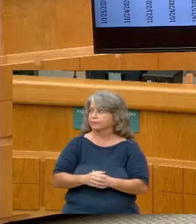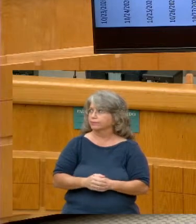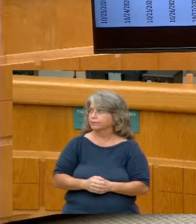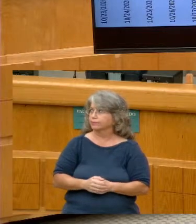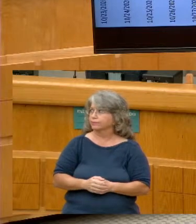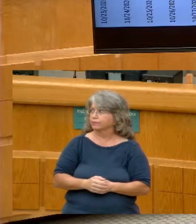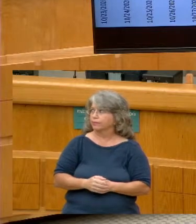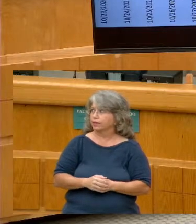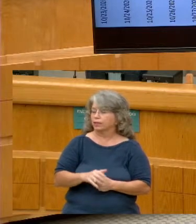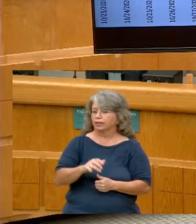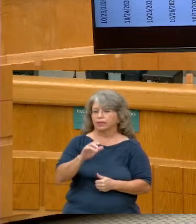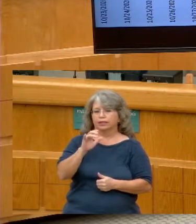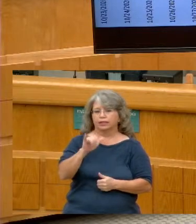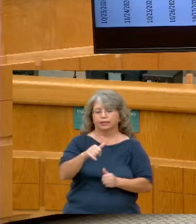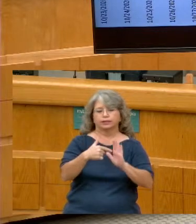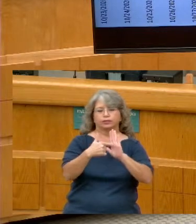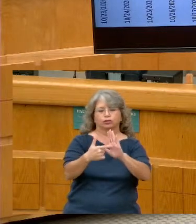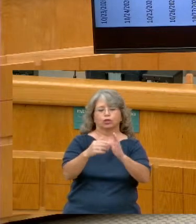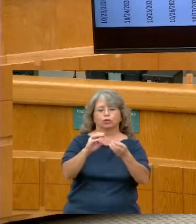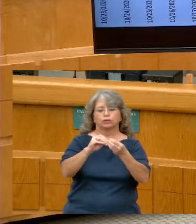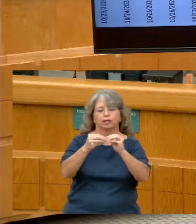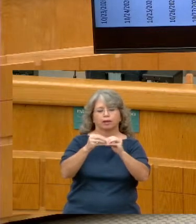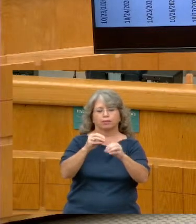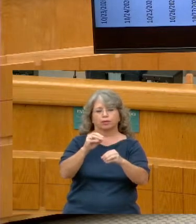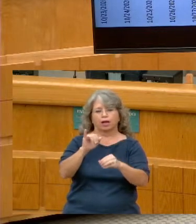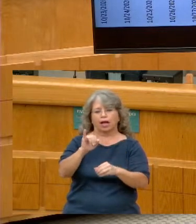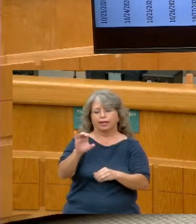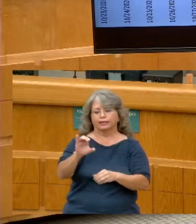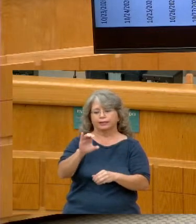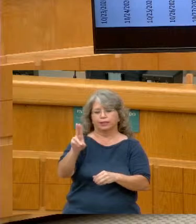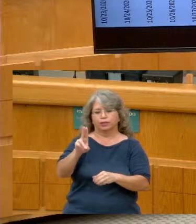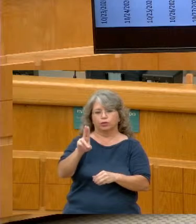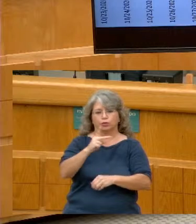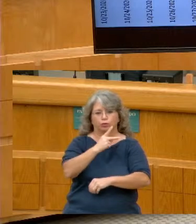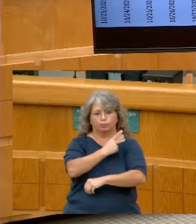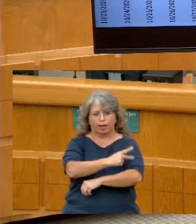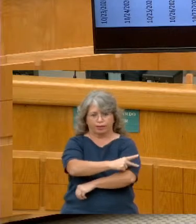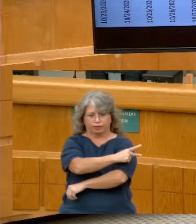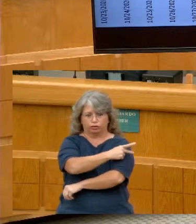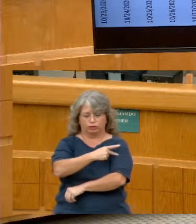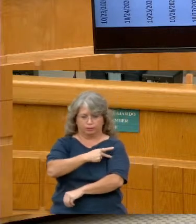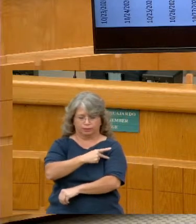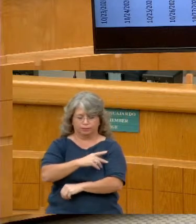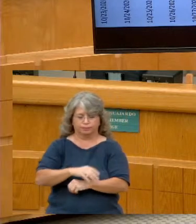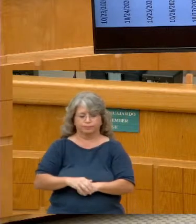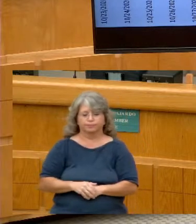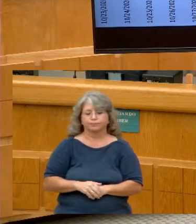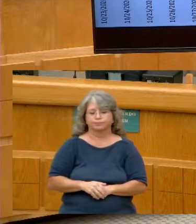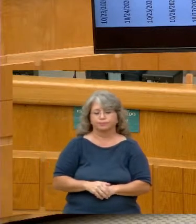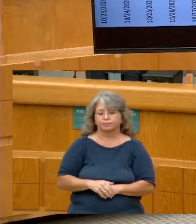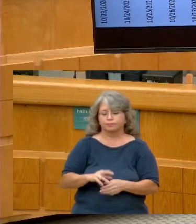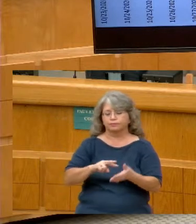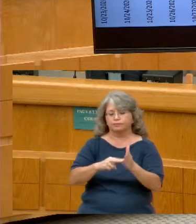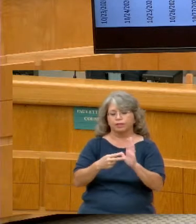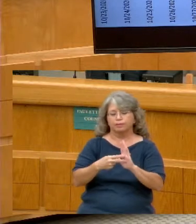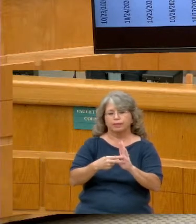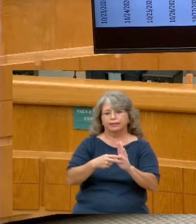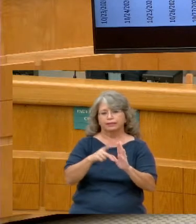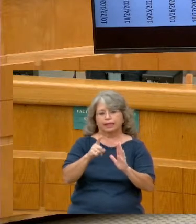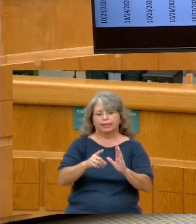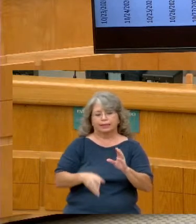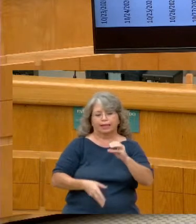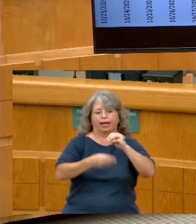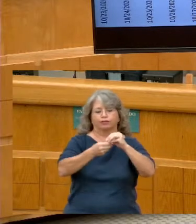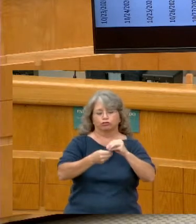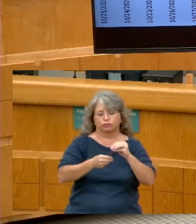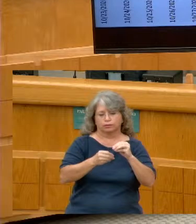This is actually the ICU patients, the COVID patients that have to have ICU assistance. These numbers